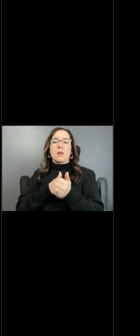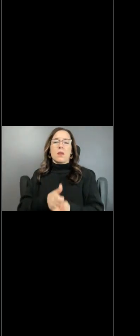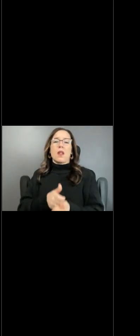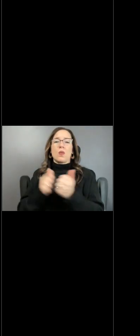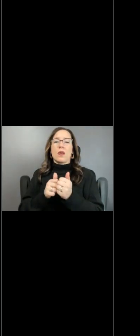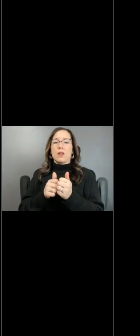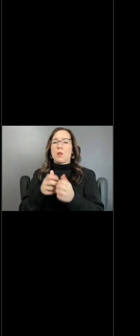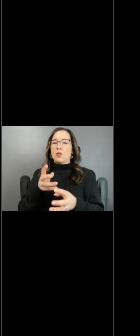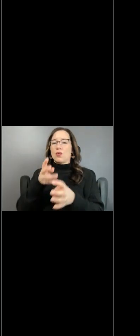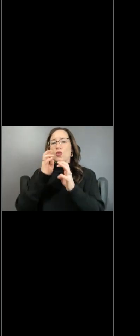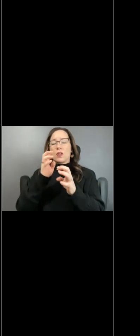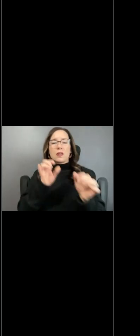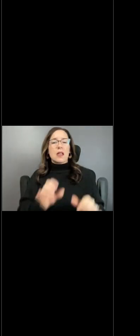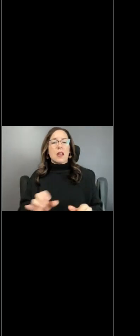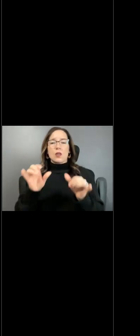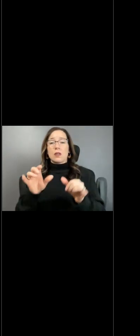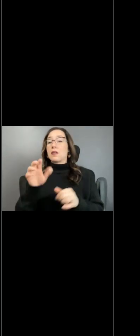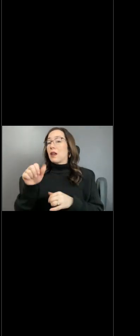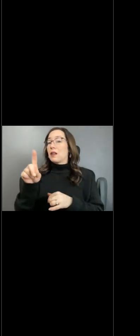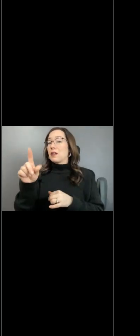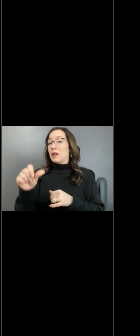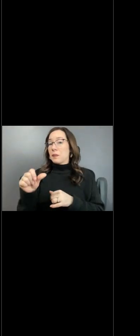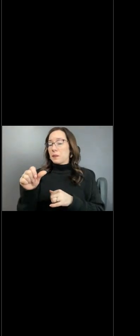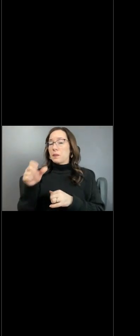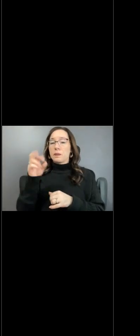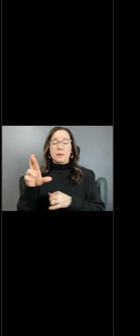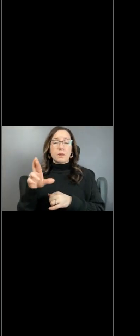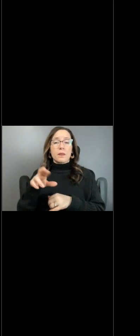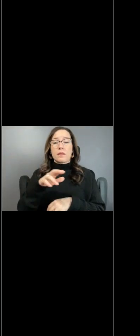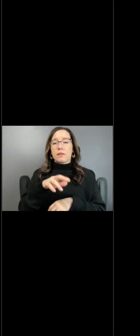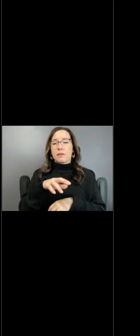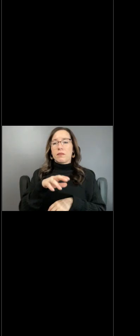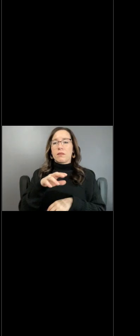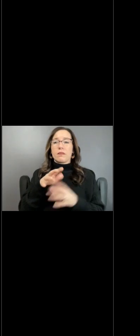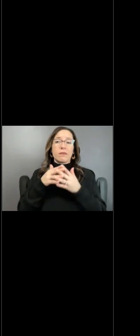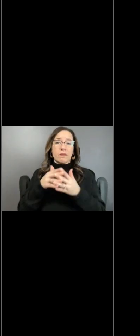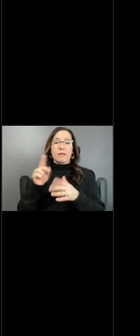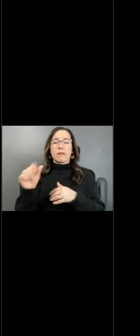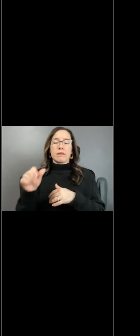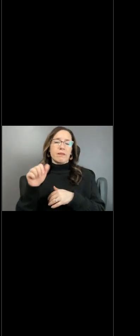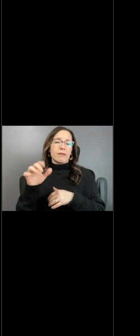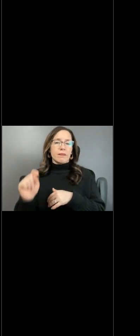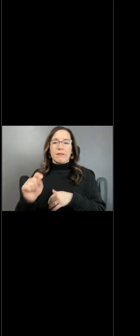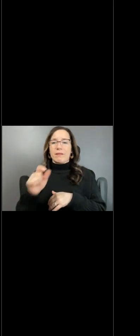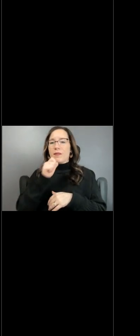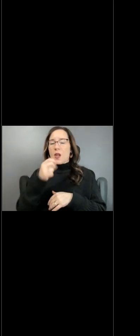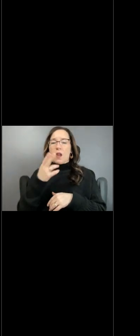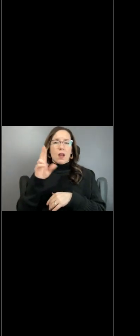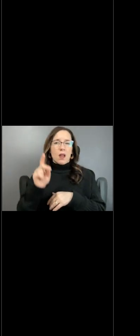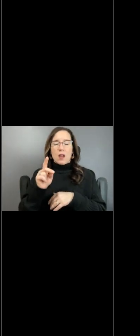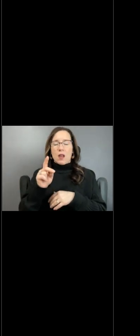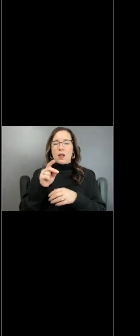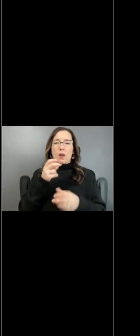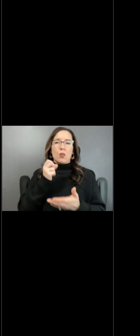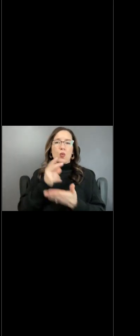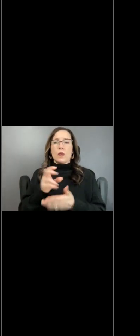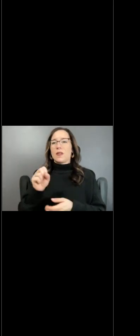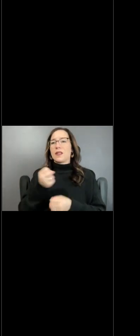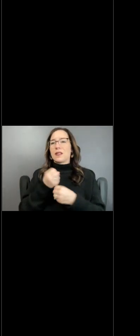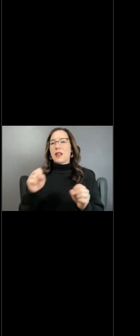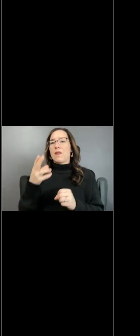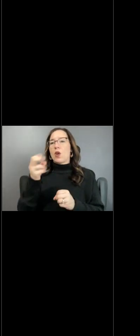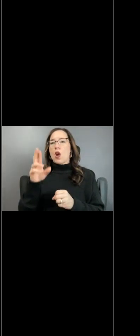standards. The ADA, or Americans with Disabilities Act, is not a HUD-approved safe harbor. So